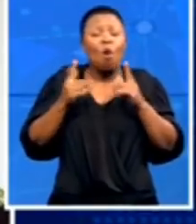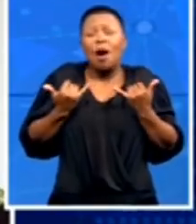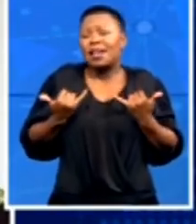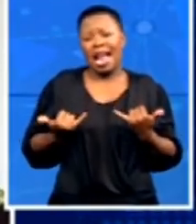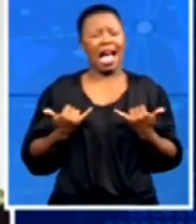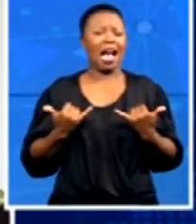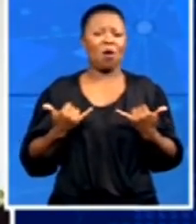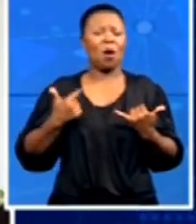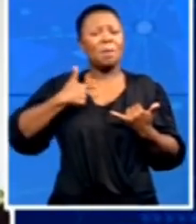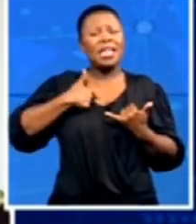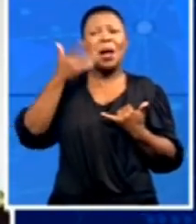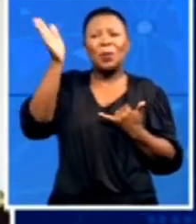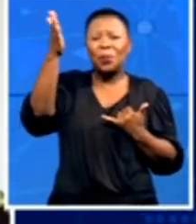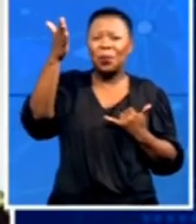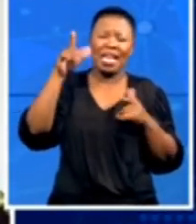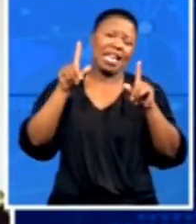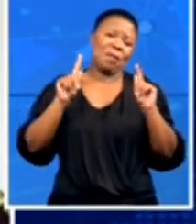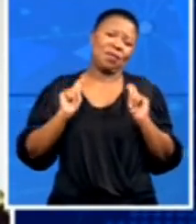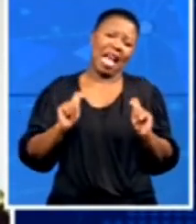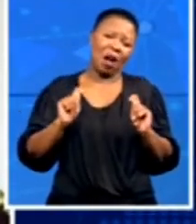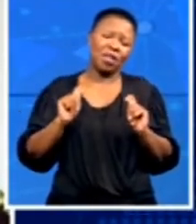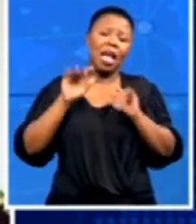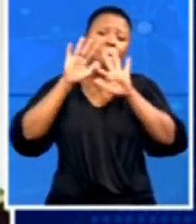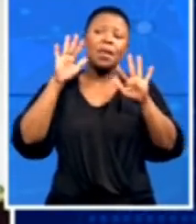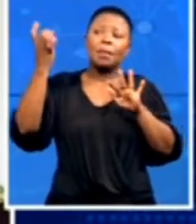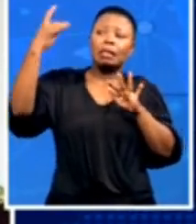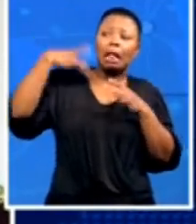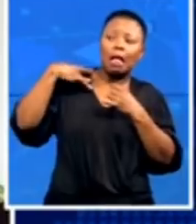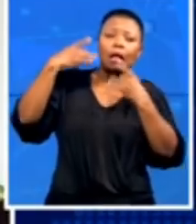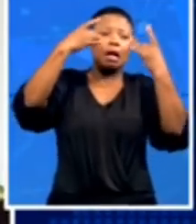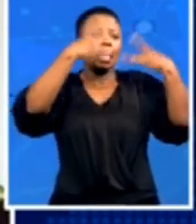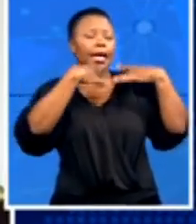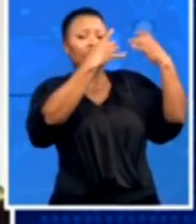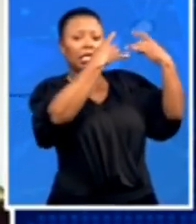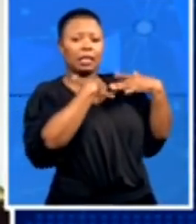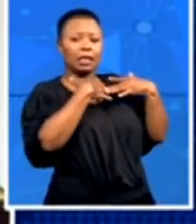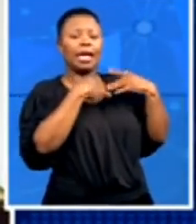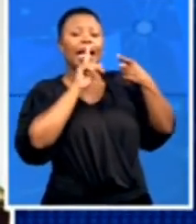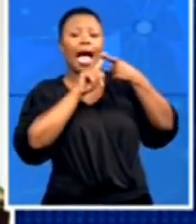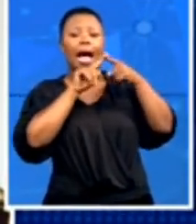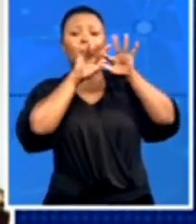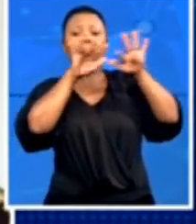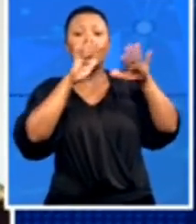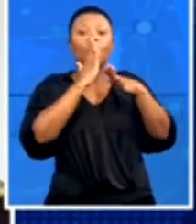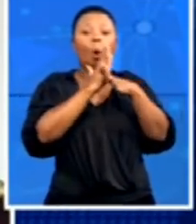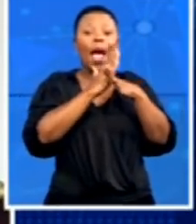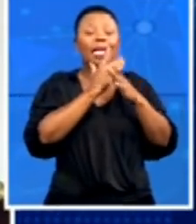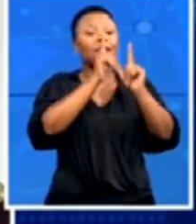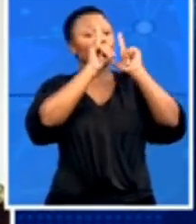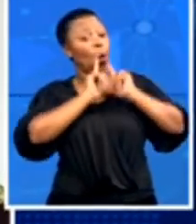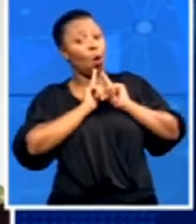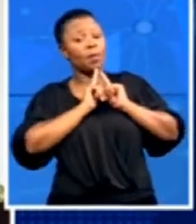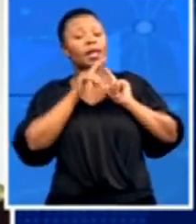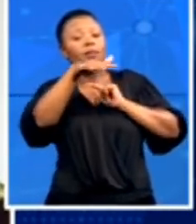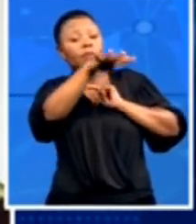by third parties, for instance, the Minister of Public Works, about areas which have been burnt down.